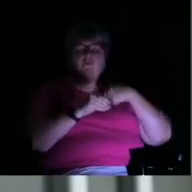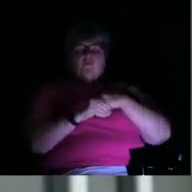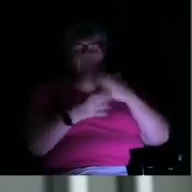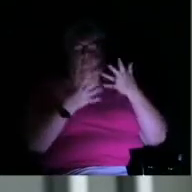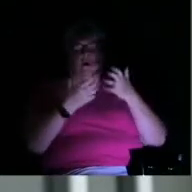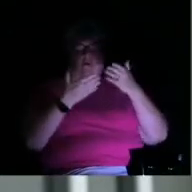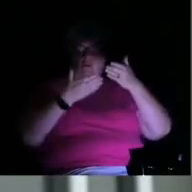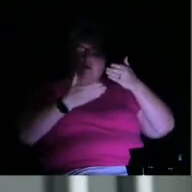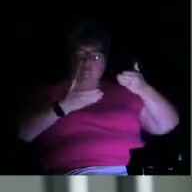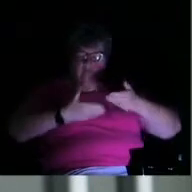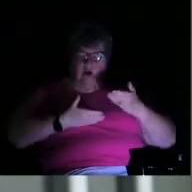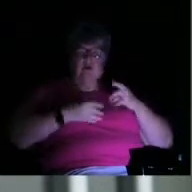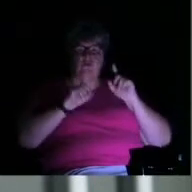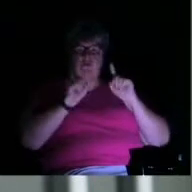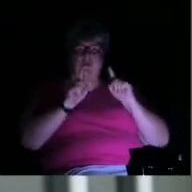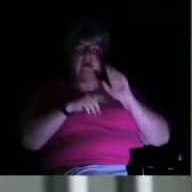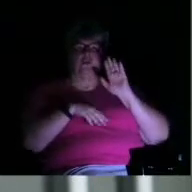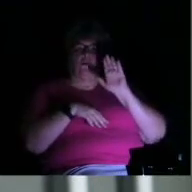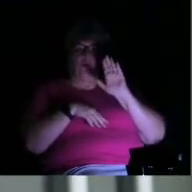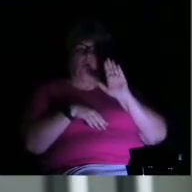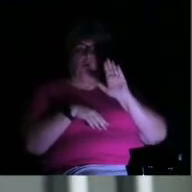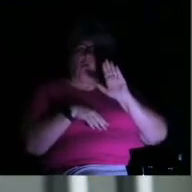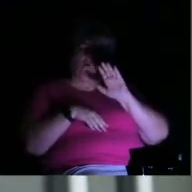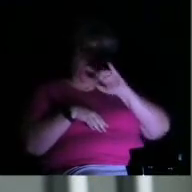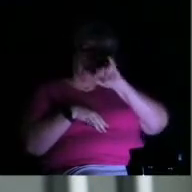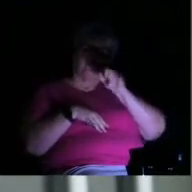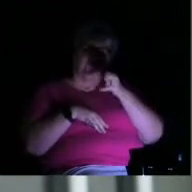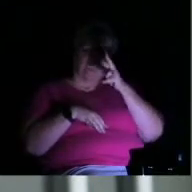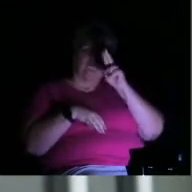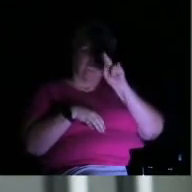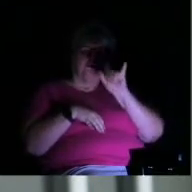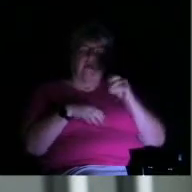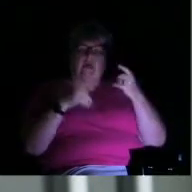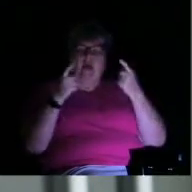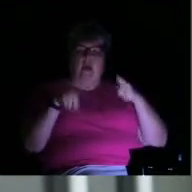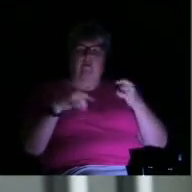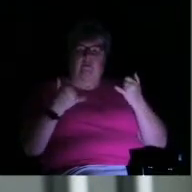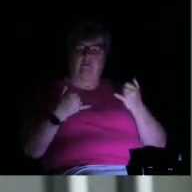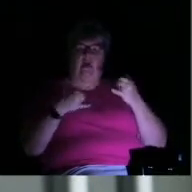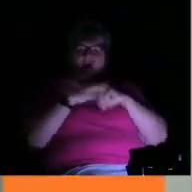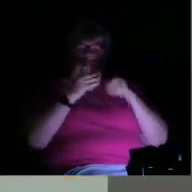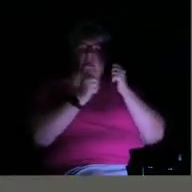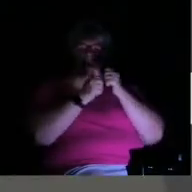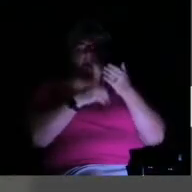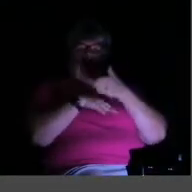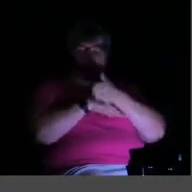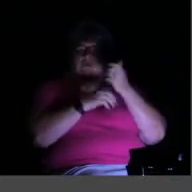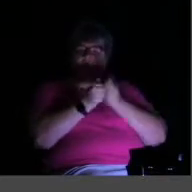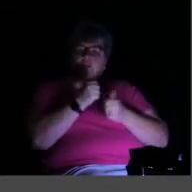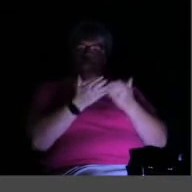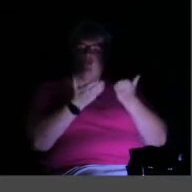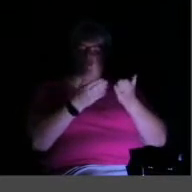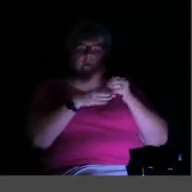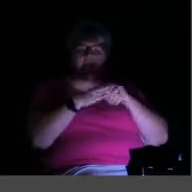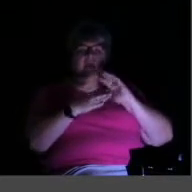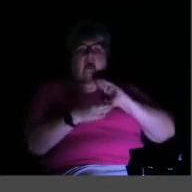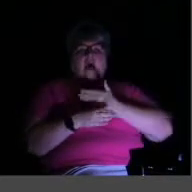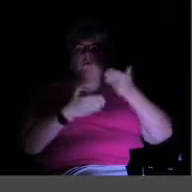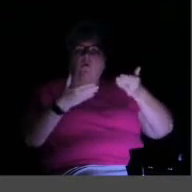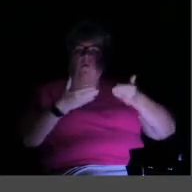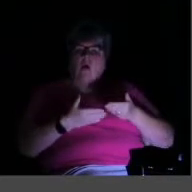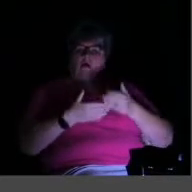invite you to attend Your Journey happening today after each service in our Welcome Center. Your Journey takes place